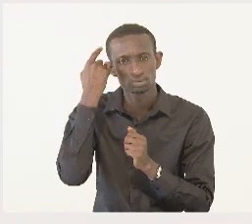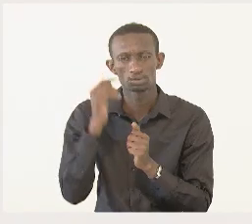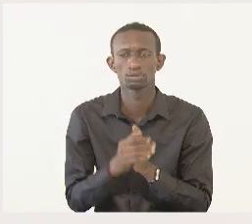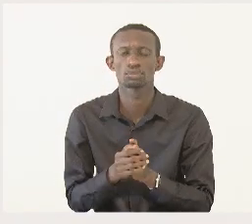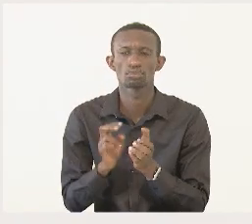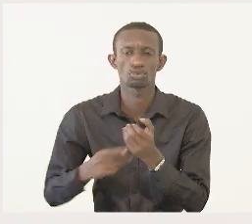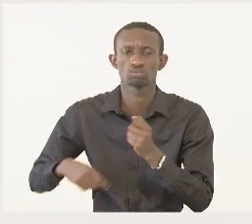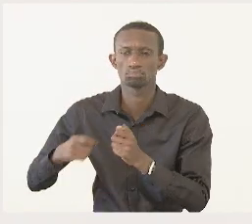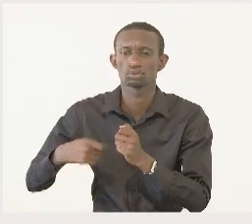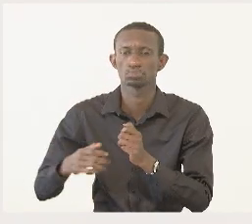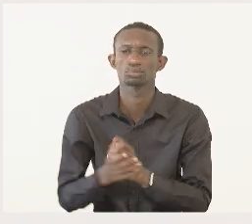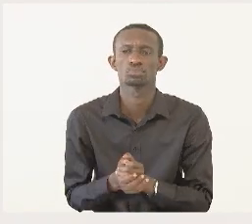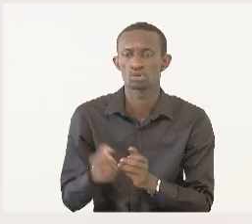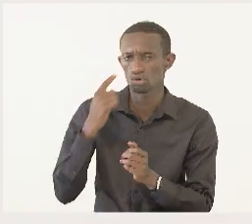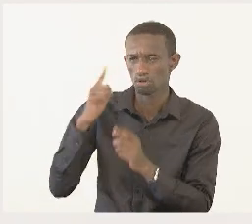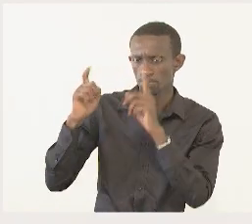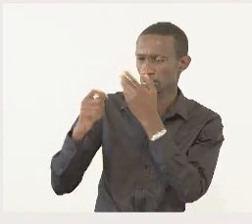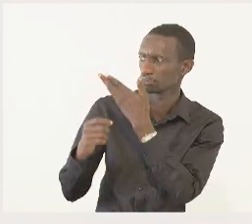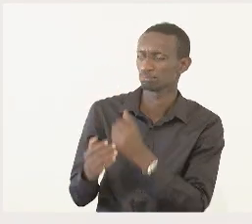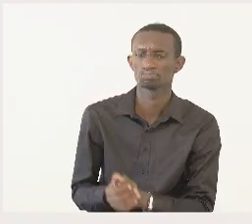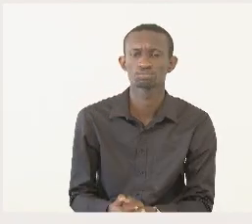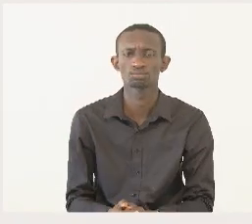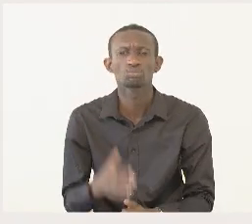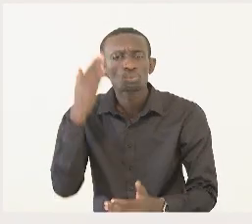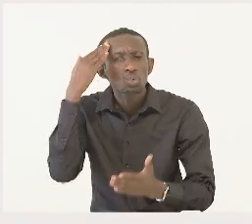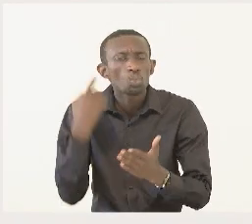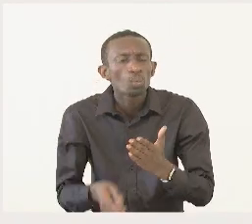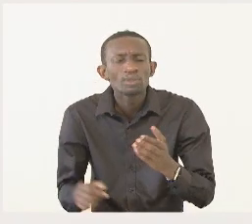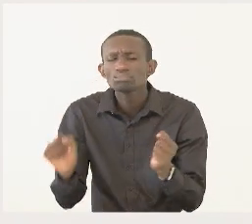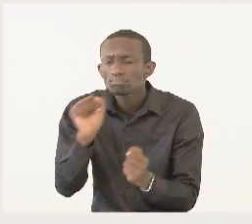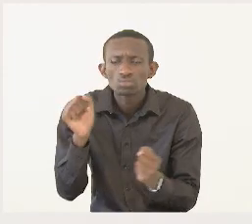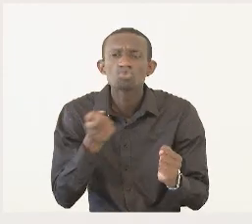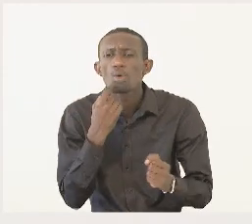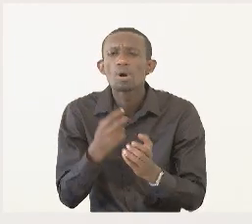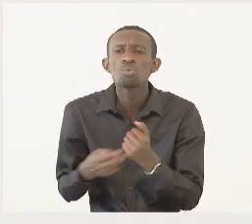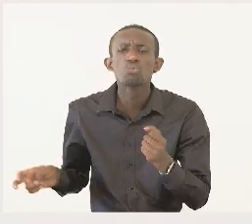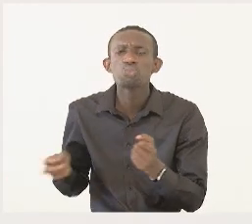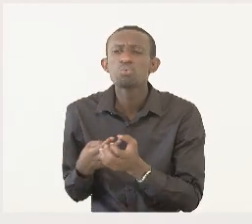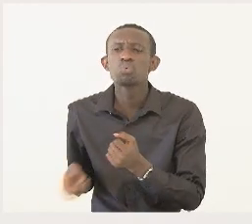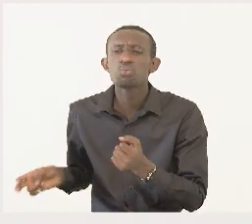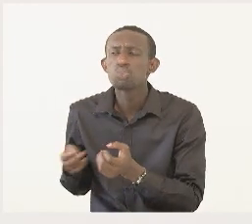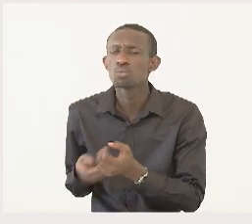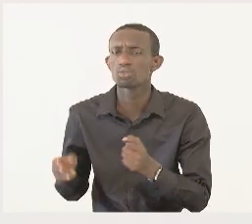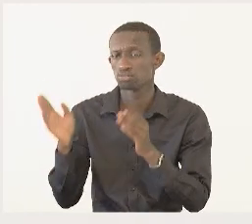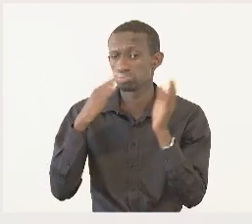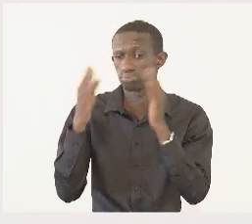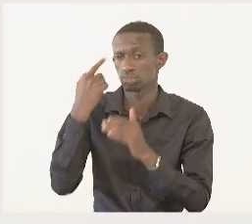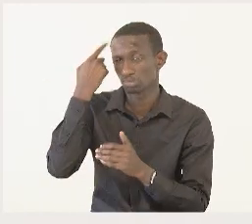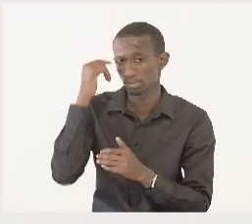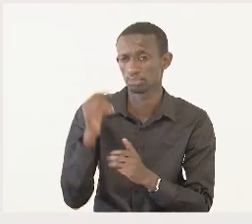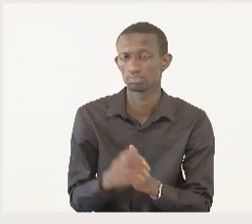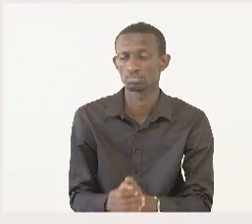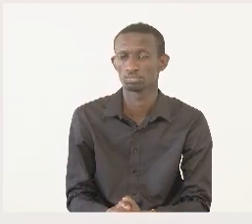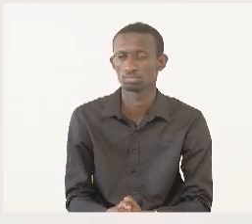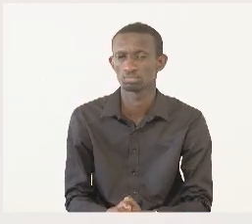exhaust pipes. So why do these cars have to remove these waste products from their pipes? Because if these